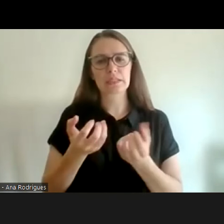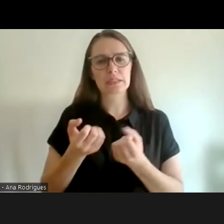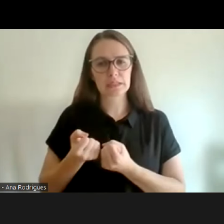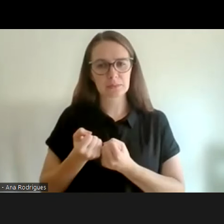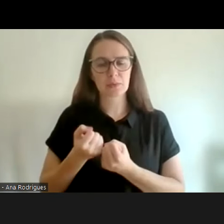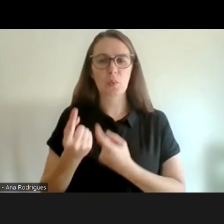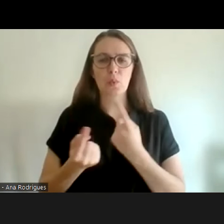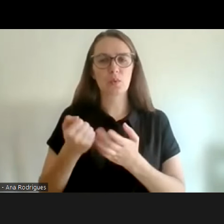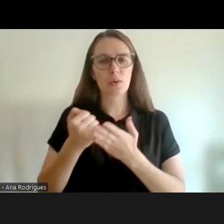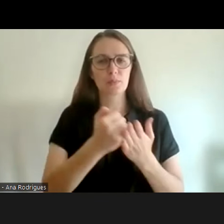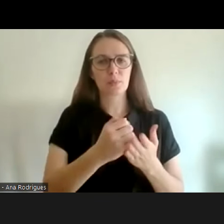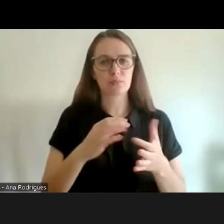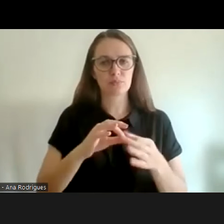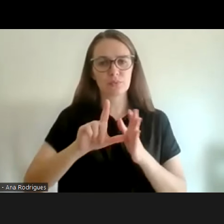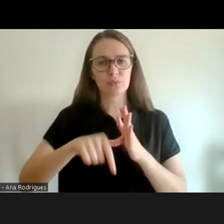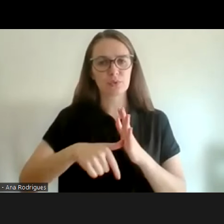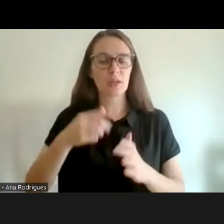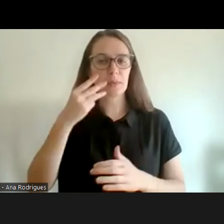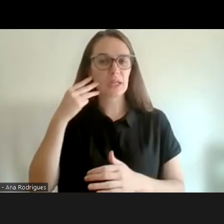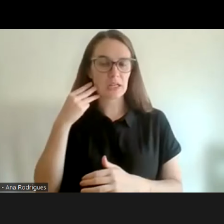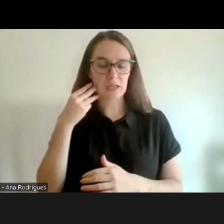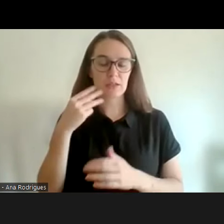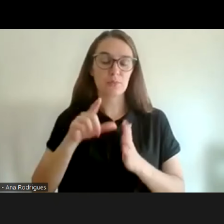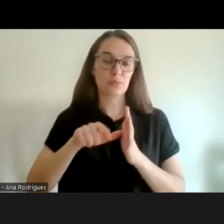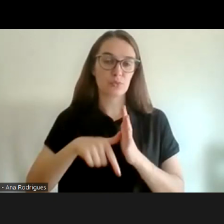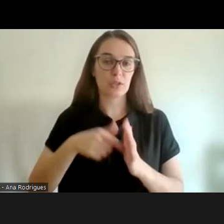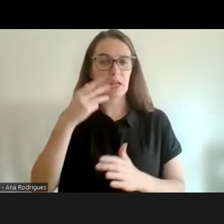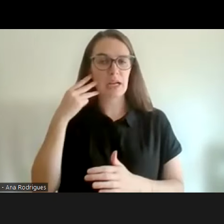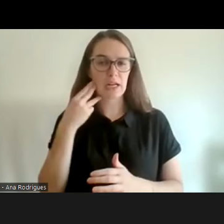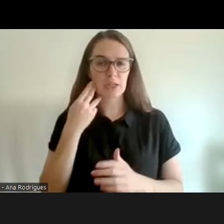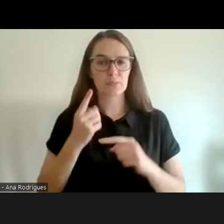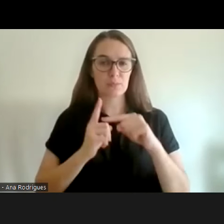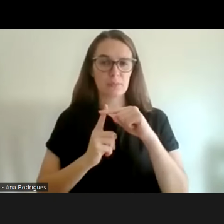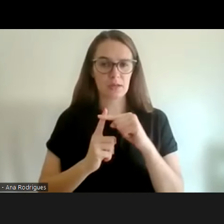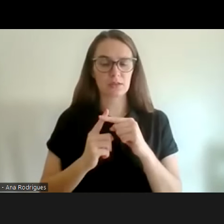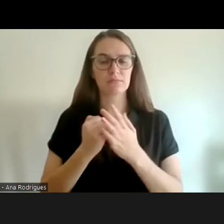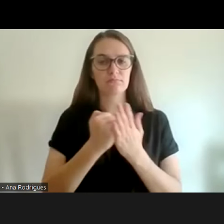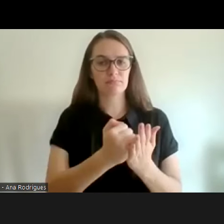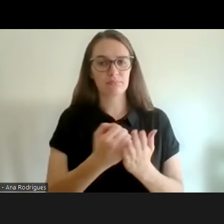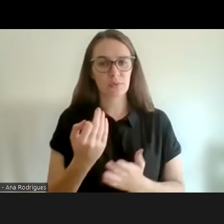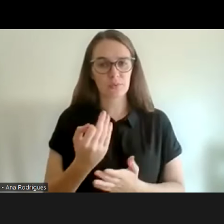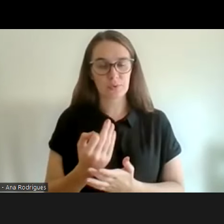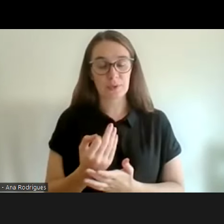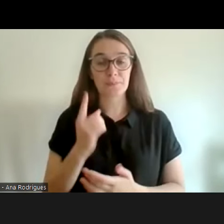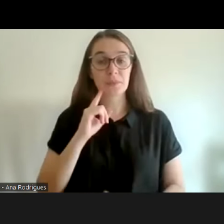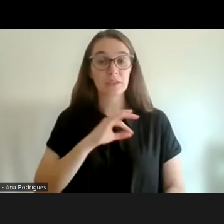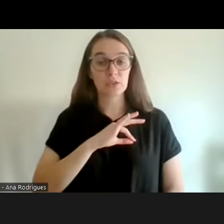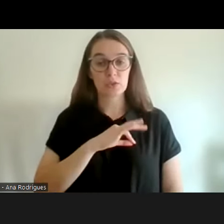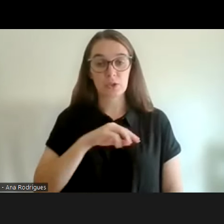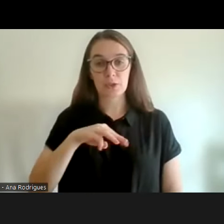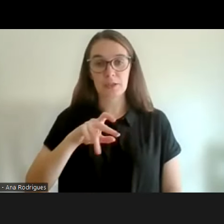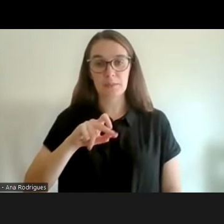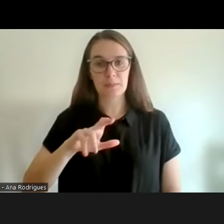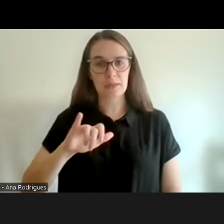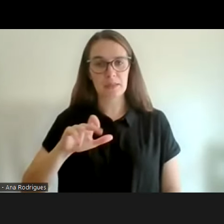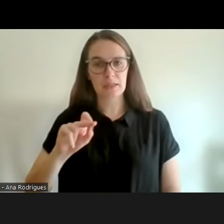by Forum for the Future, where she got in touch with the deep democracy approach, which she will introduce us to in